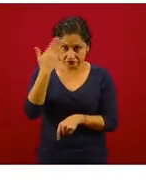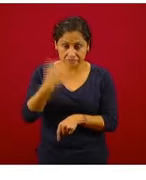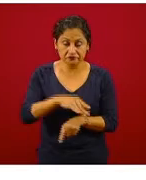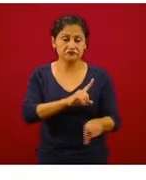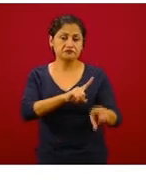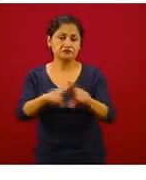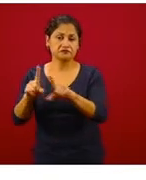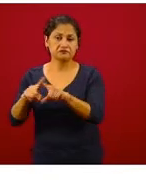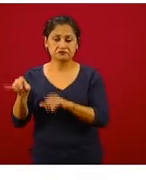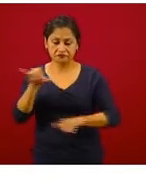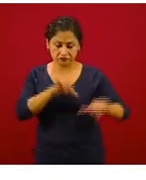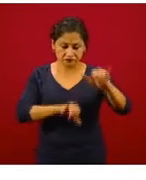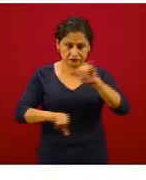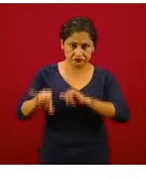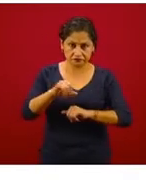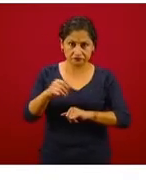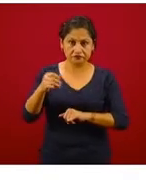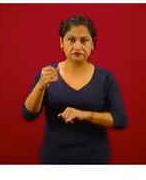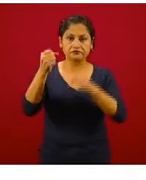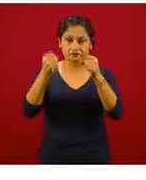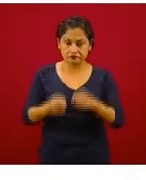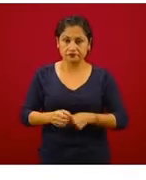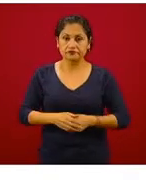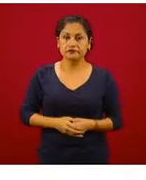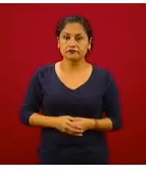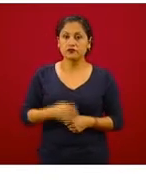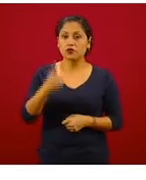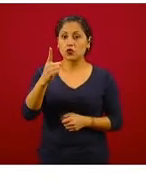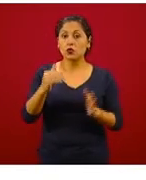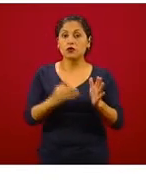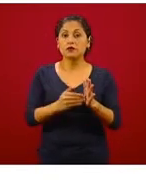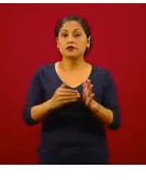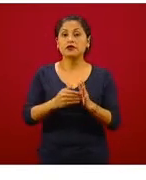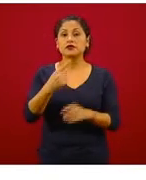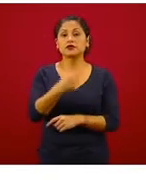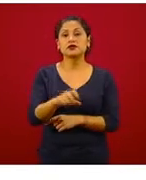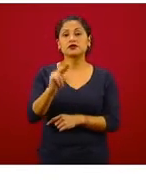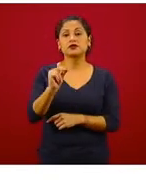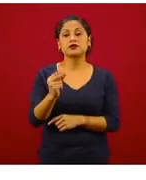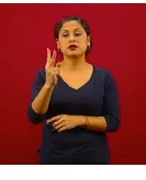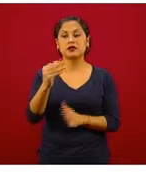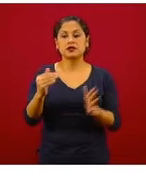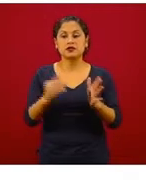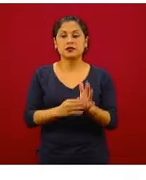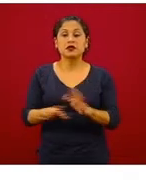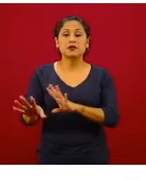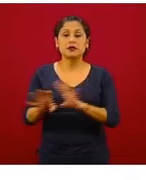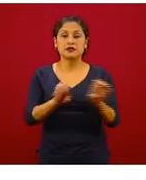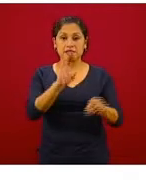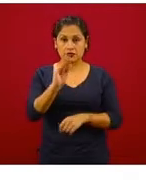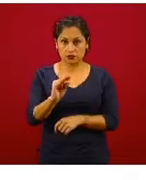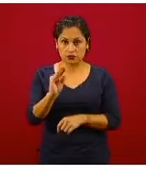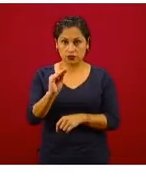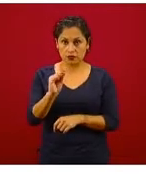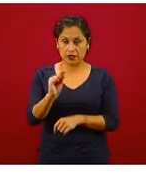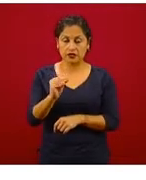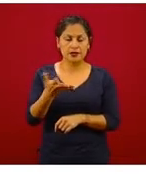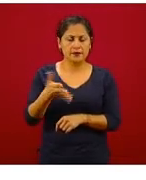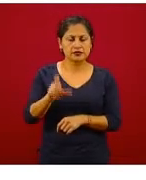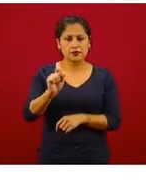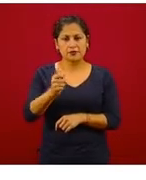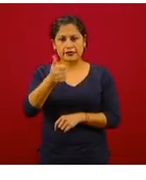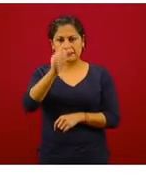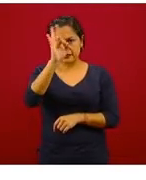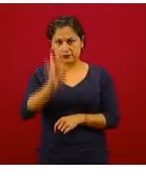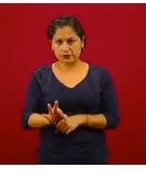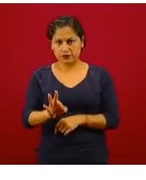4,618,821. These are mostly testing cases that have tested positive from